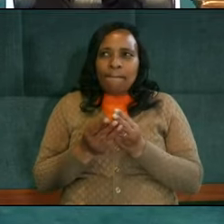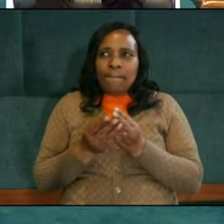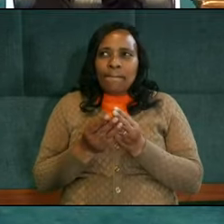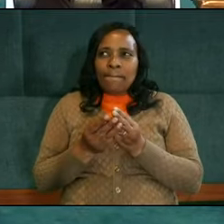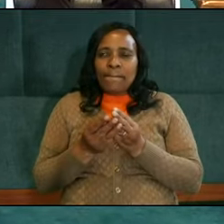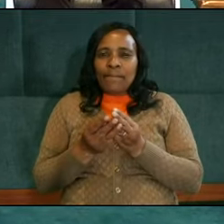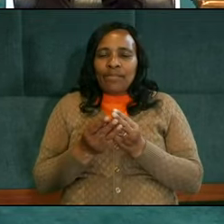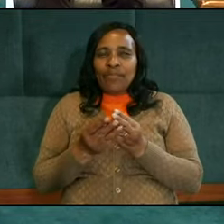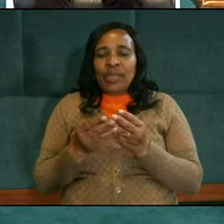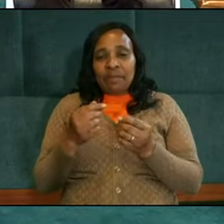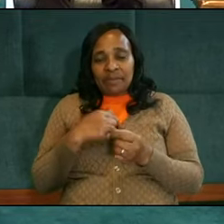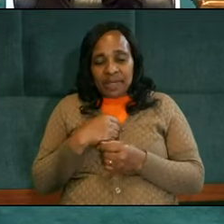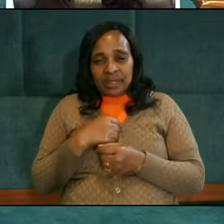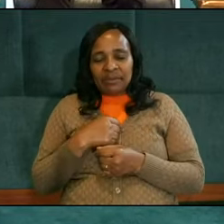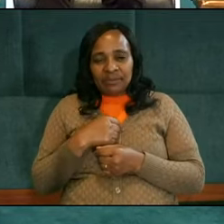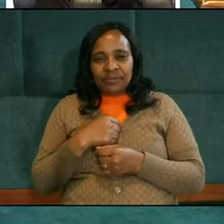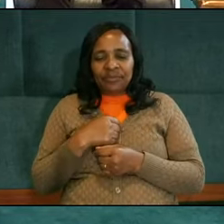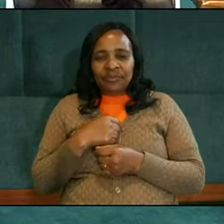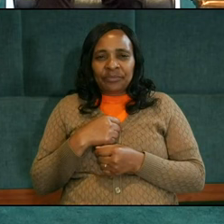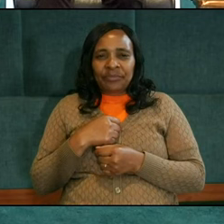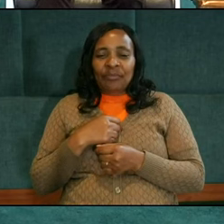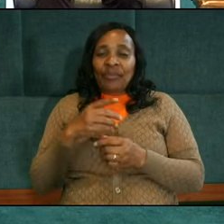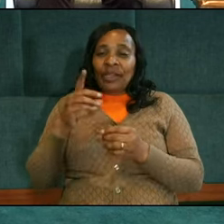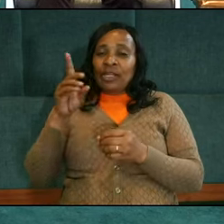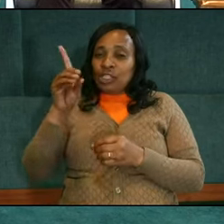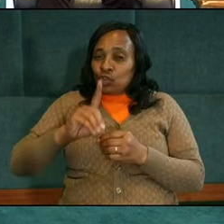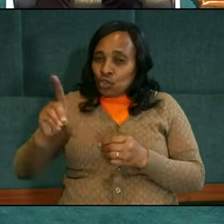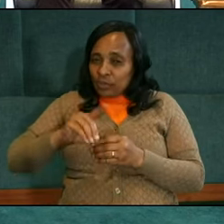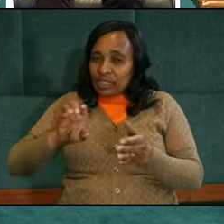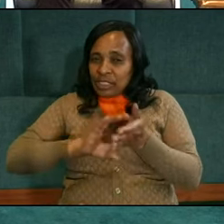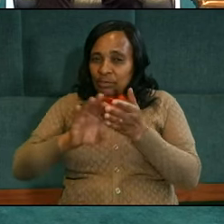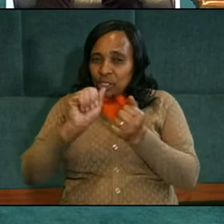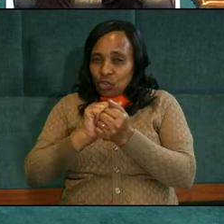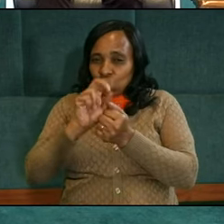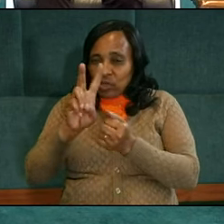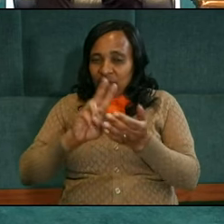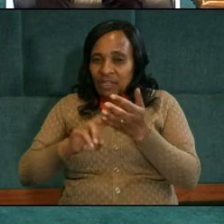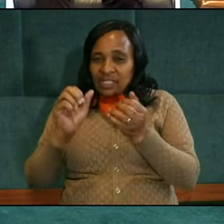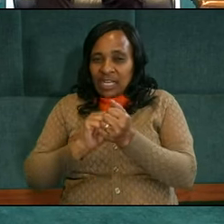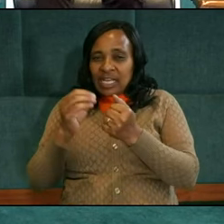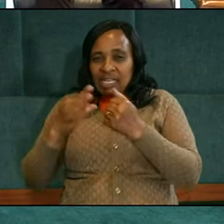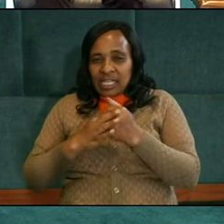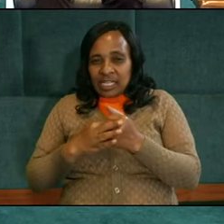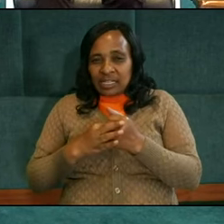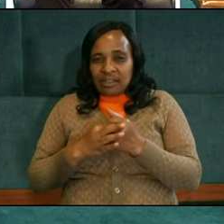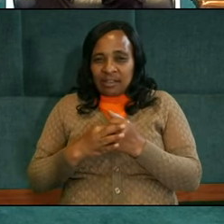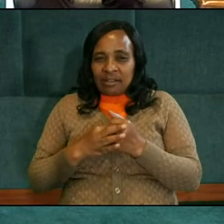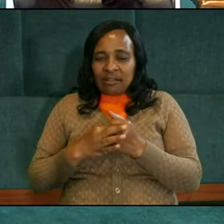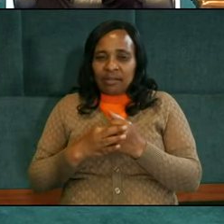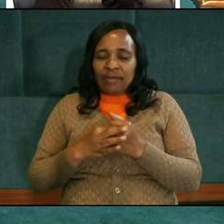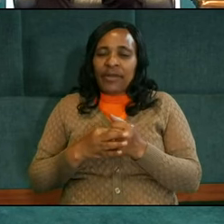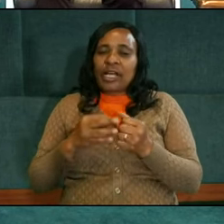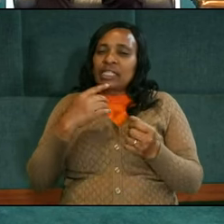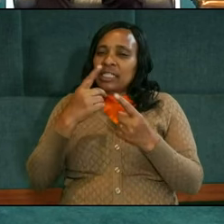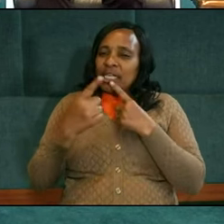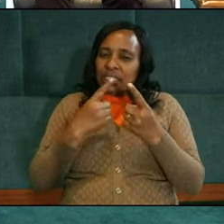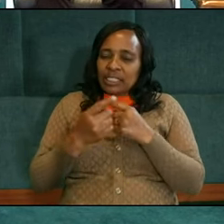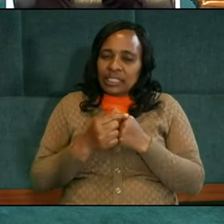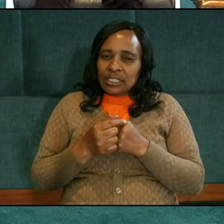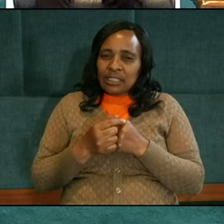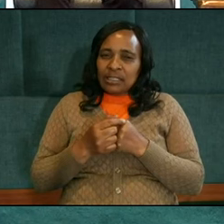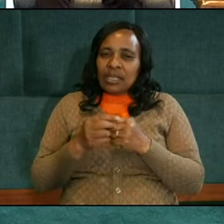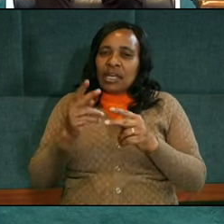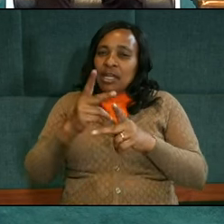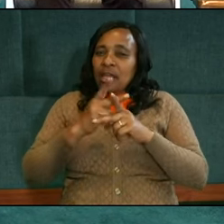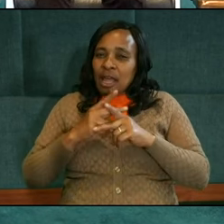So I'll pick two, Deuteronomy 12:18 and 1 Timothy 4:1. So Deuteronomy 12:18 says,